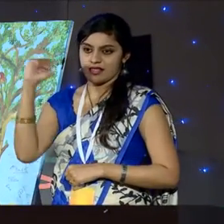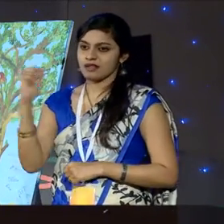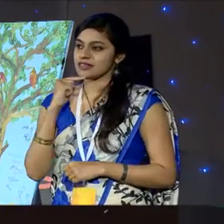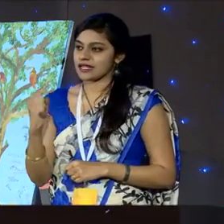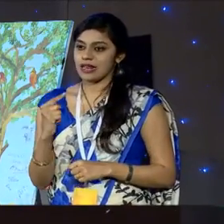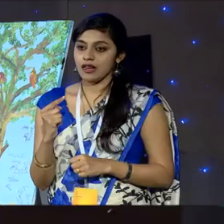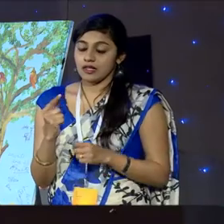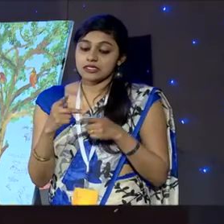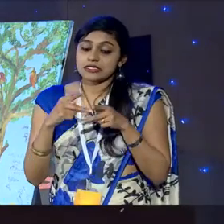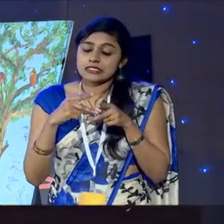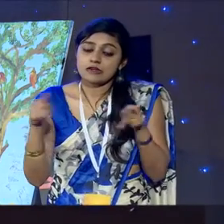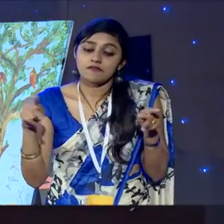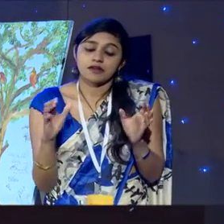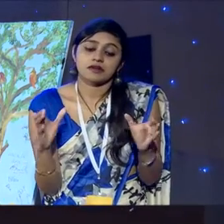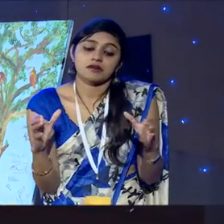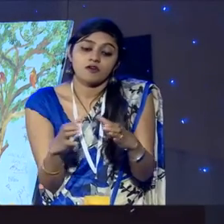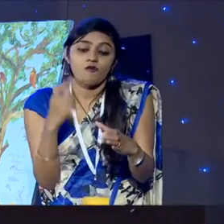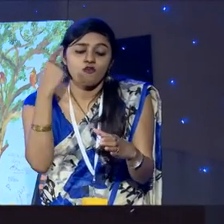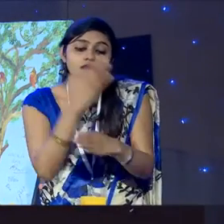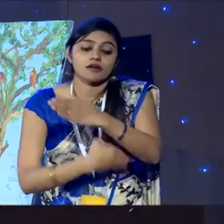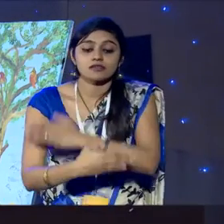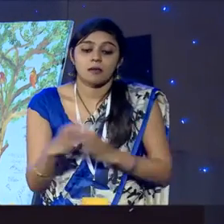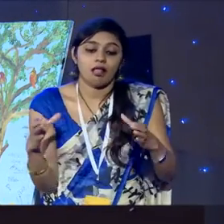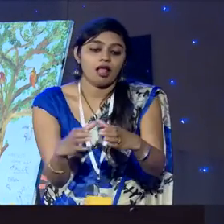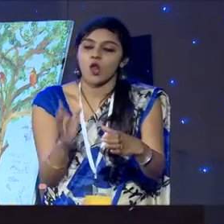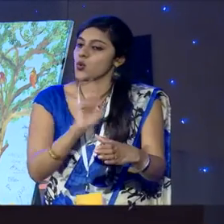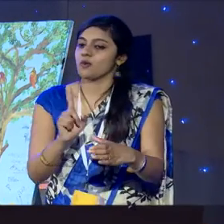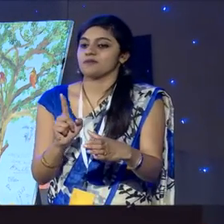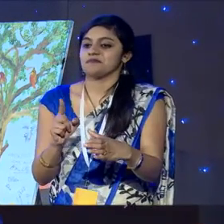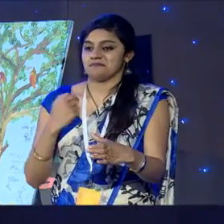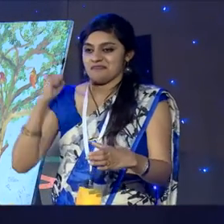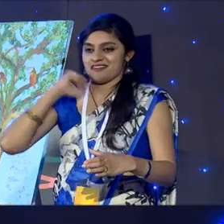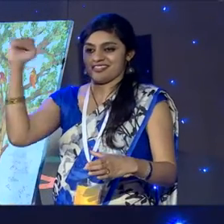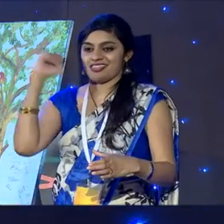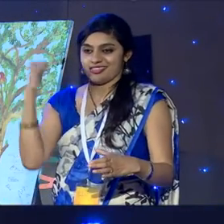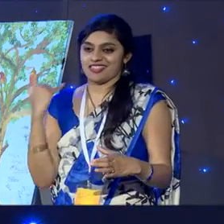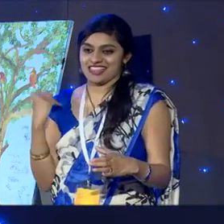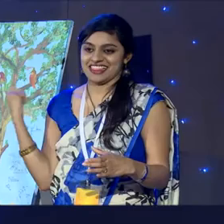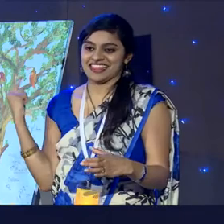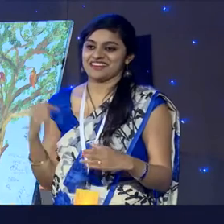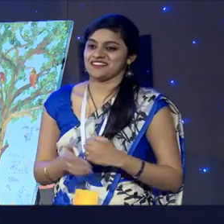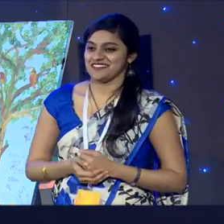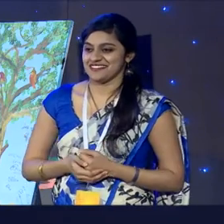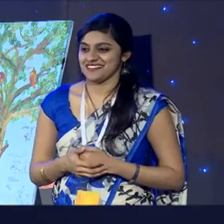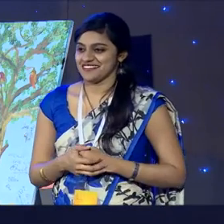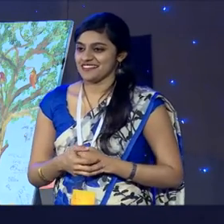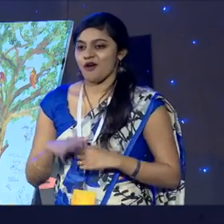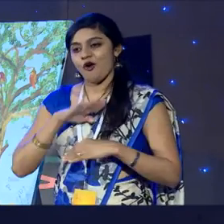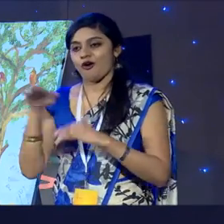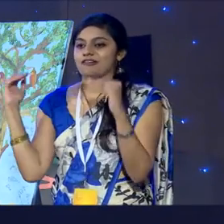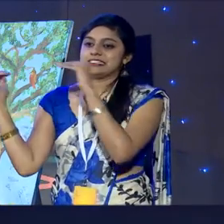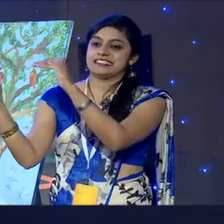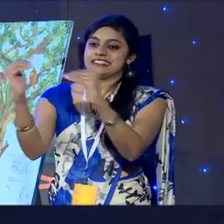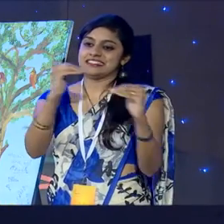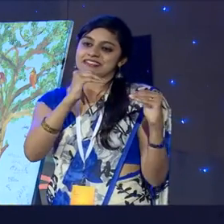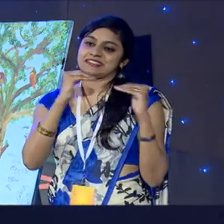against the reservation system. And I am against reservation of all kinds.